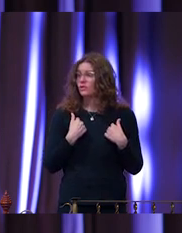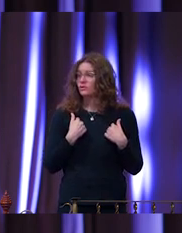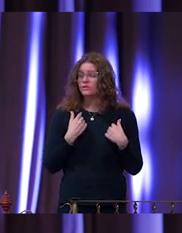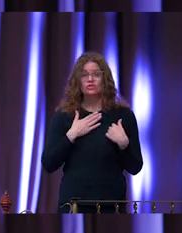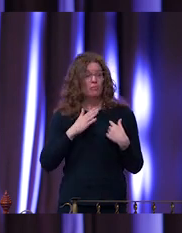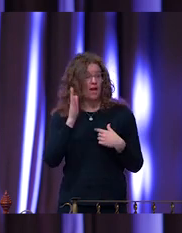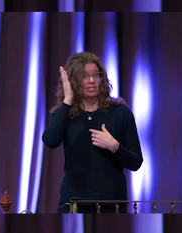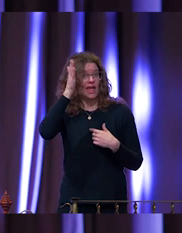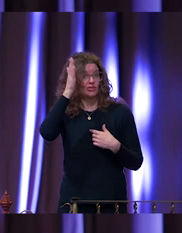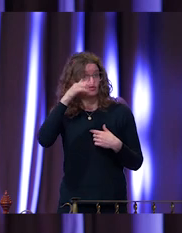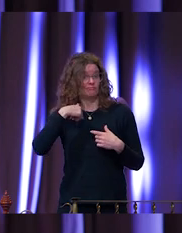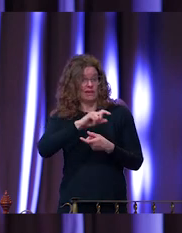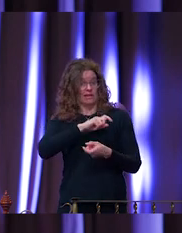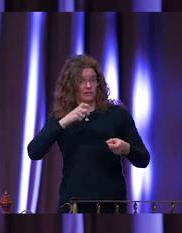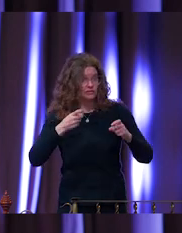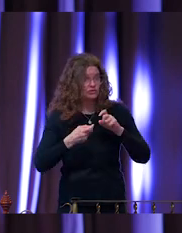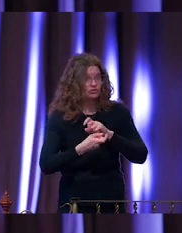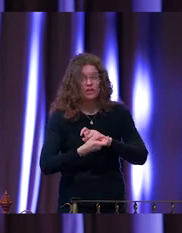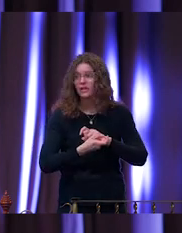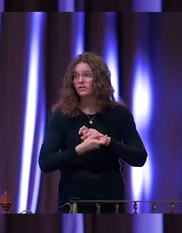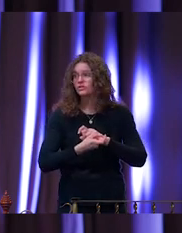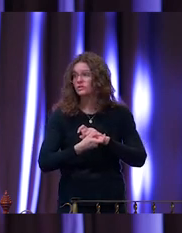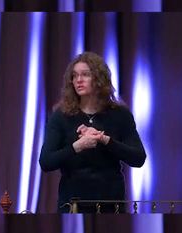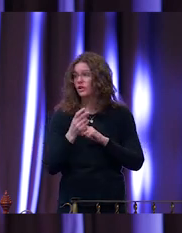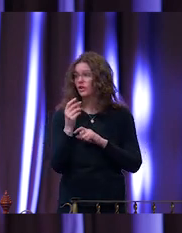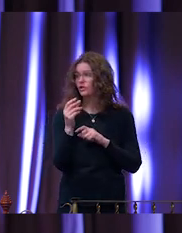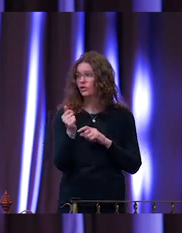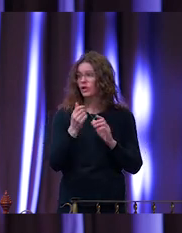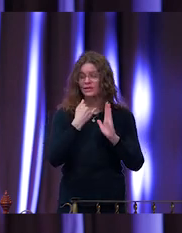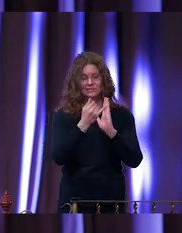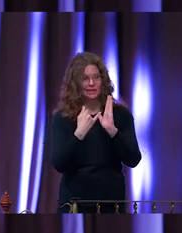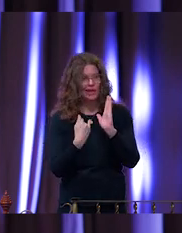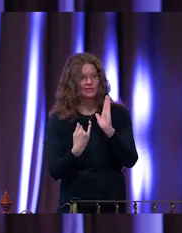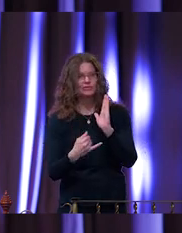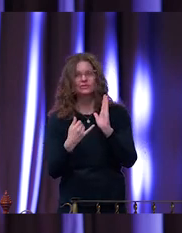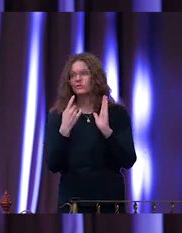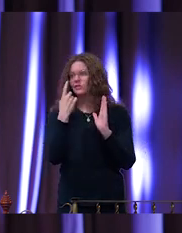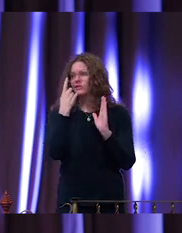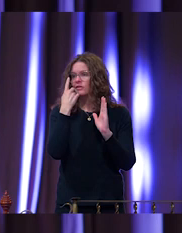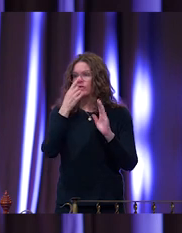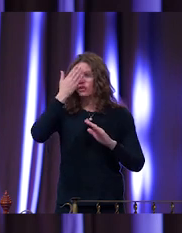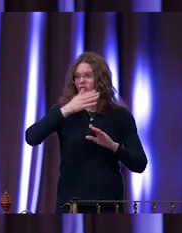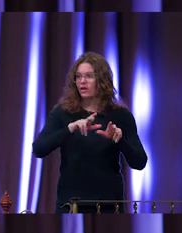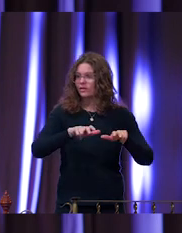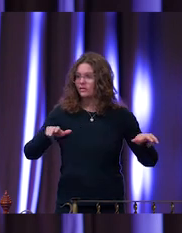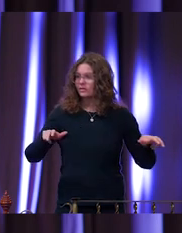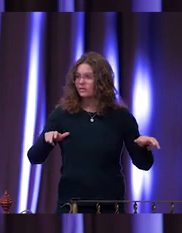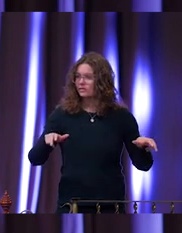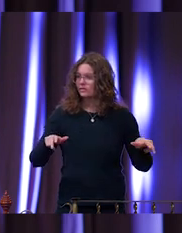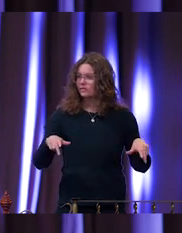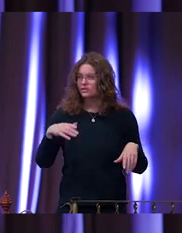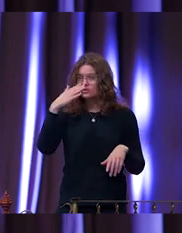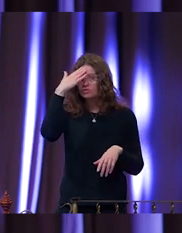lecture, and I made a real quick sketch of the balafon. Do you know what the balafon